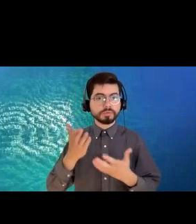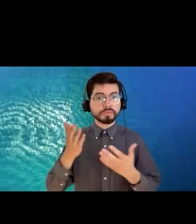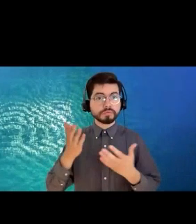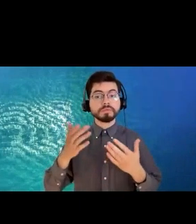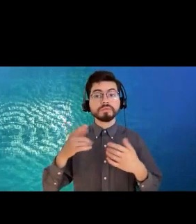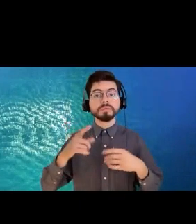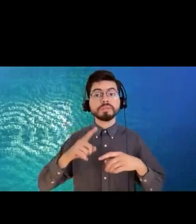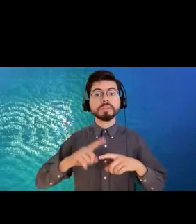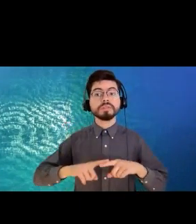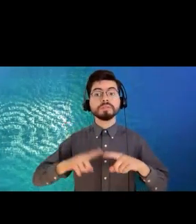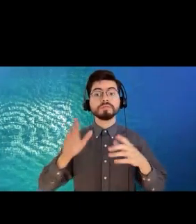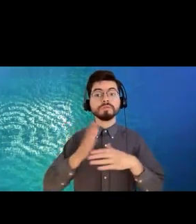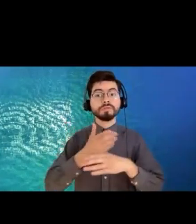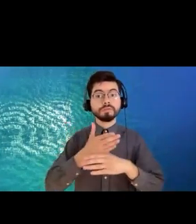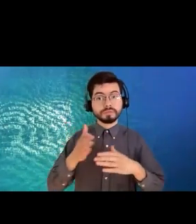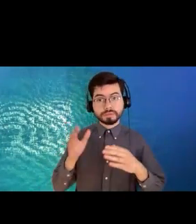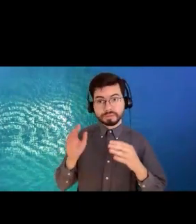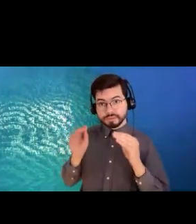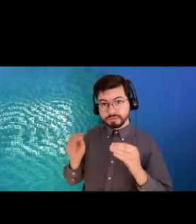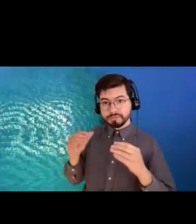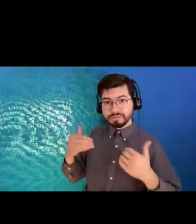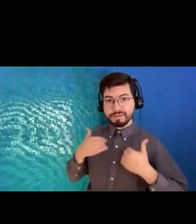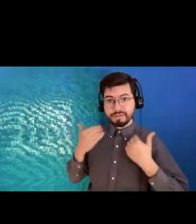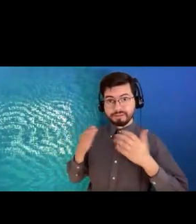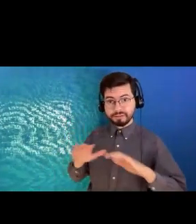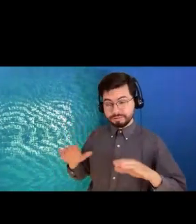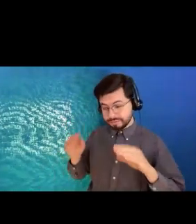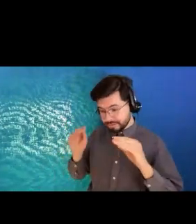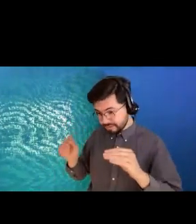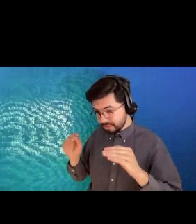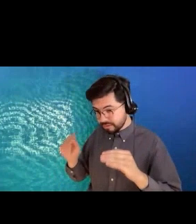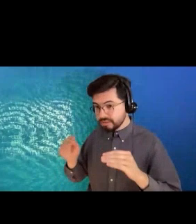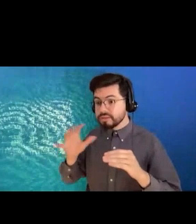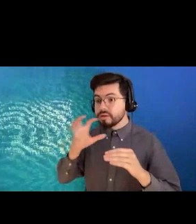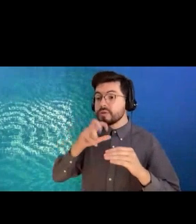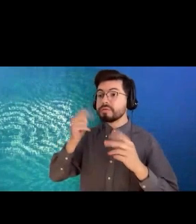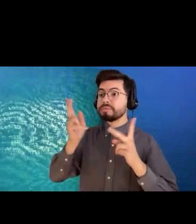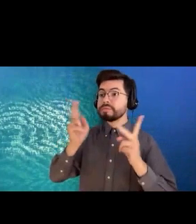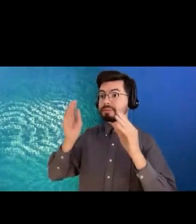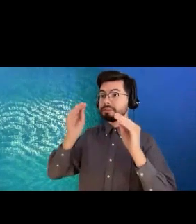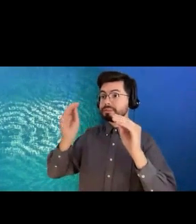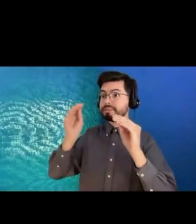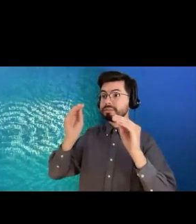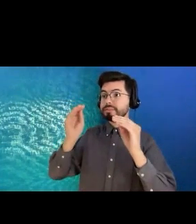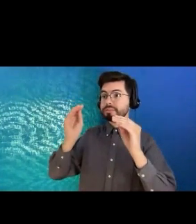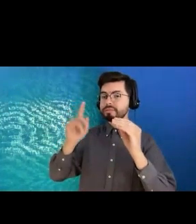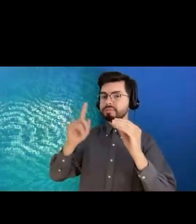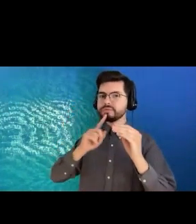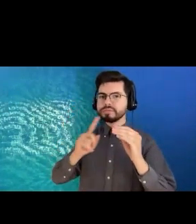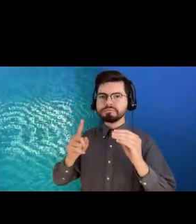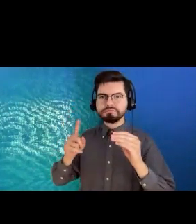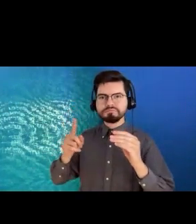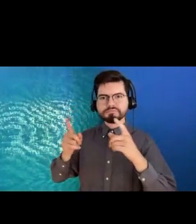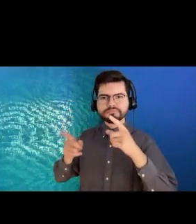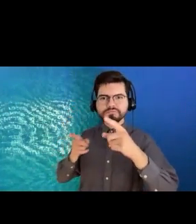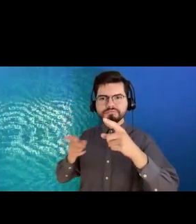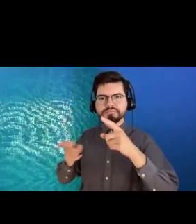in educating younger children versus older people, and as far as what they enjoy? And with one of the things